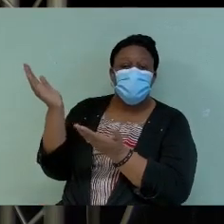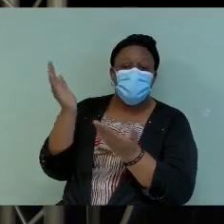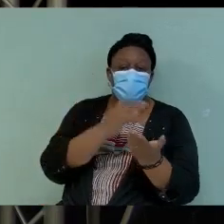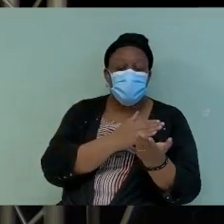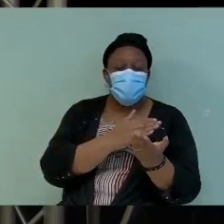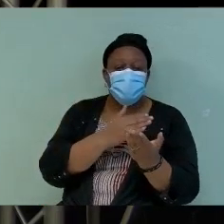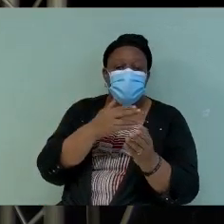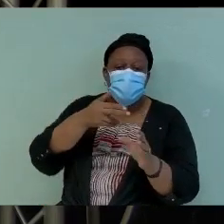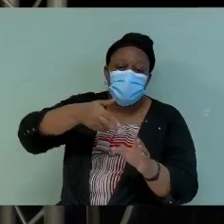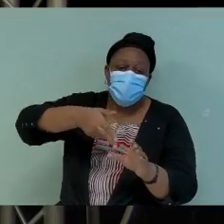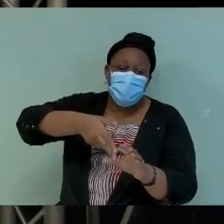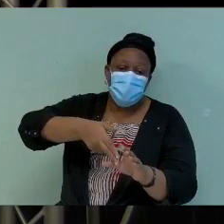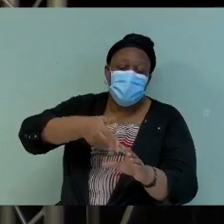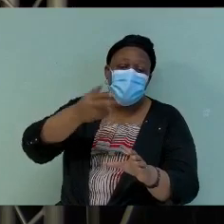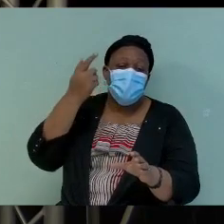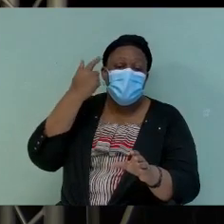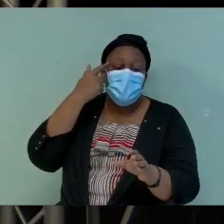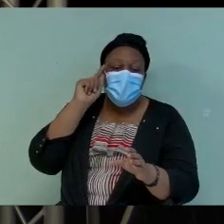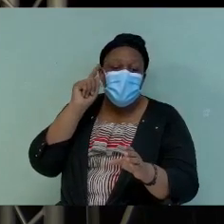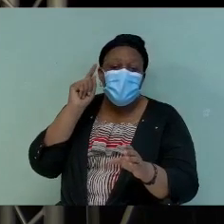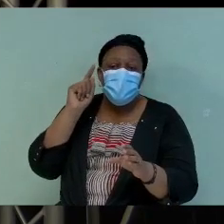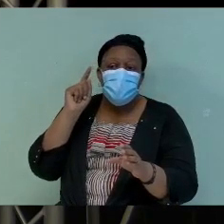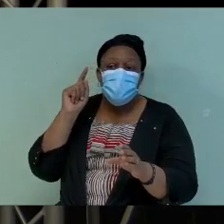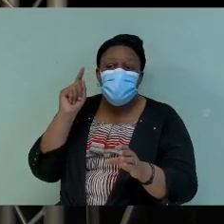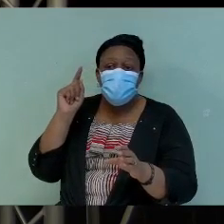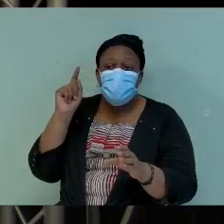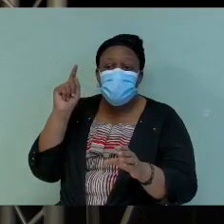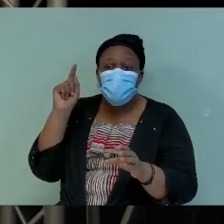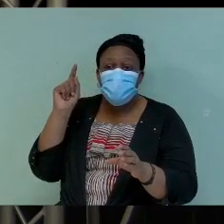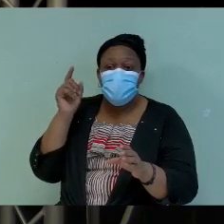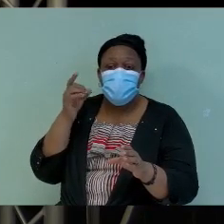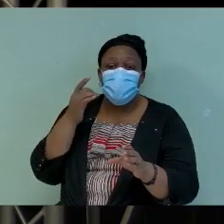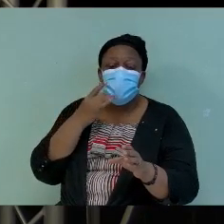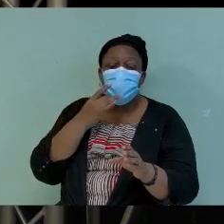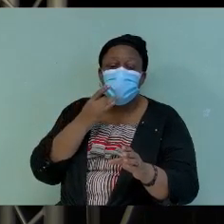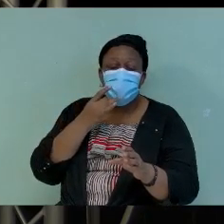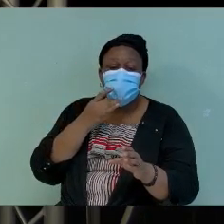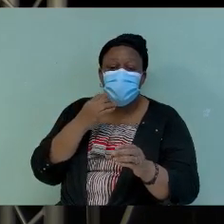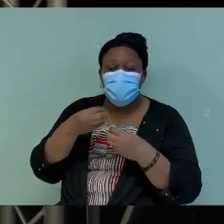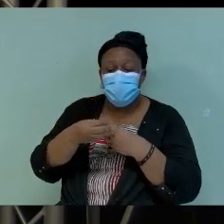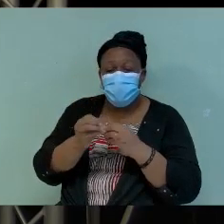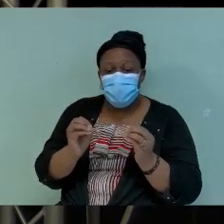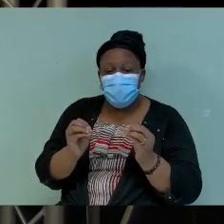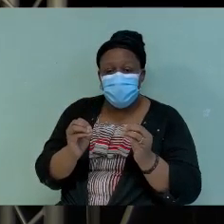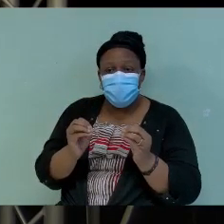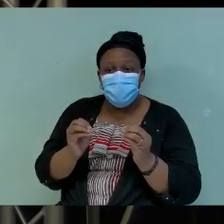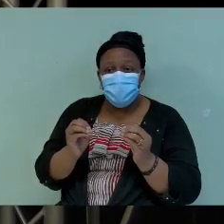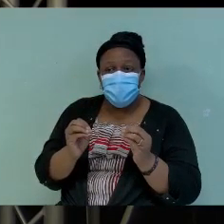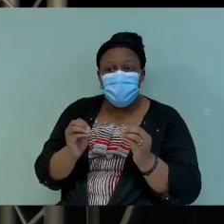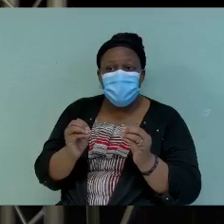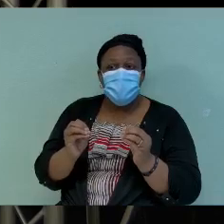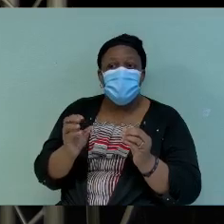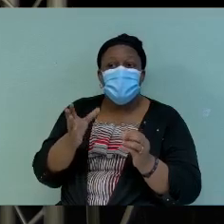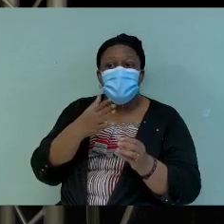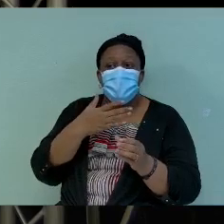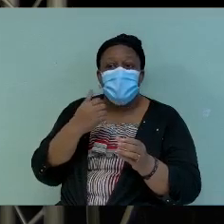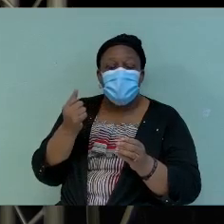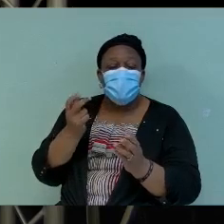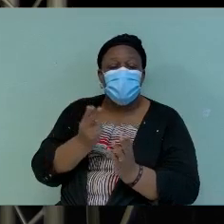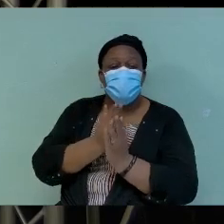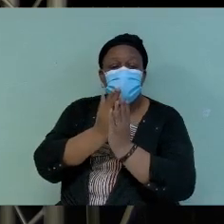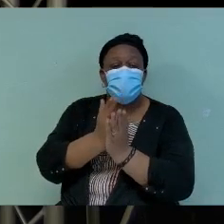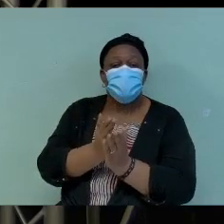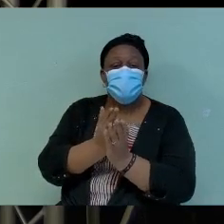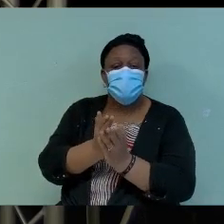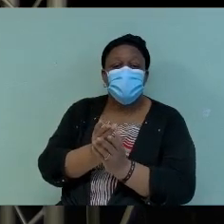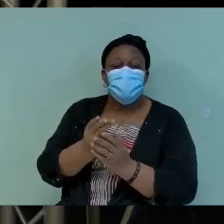and alerted residents in the area. The ship's captain has confirmed the malfunction has been rectified and the